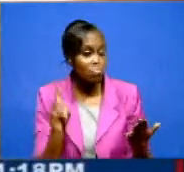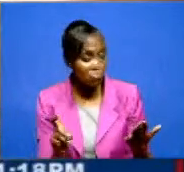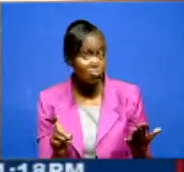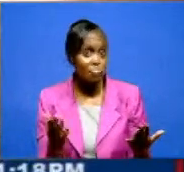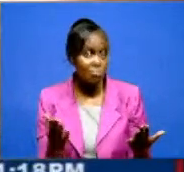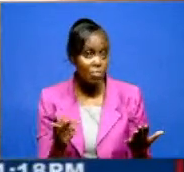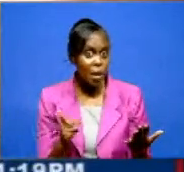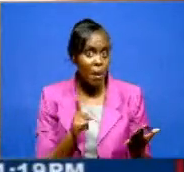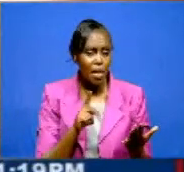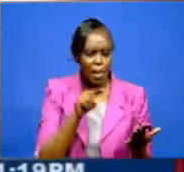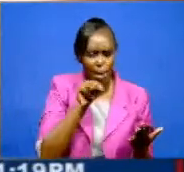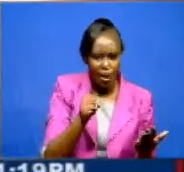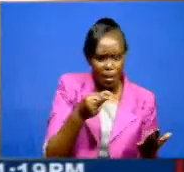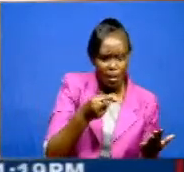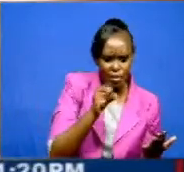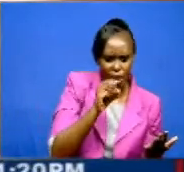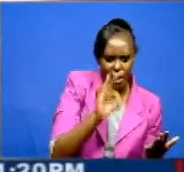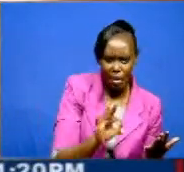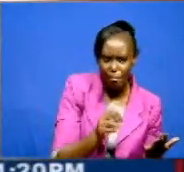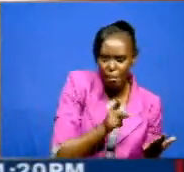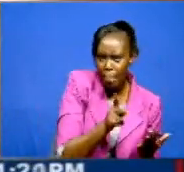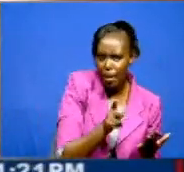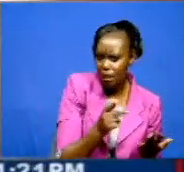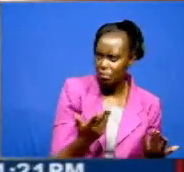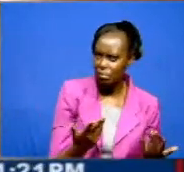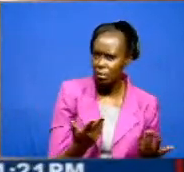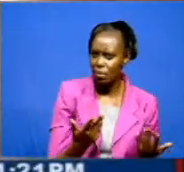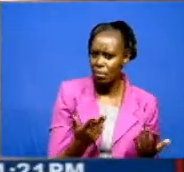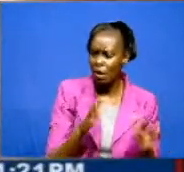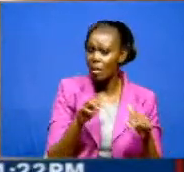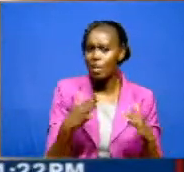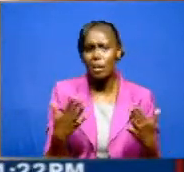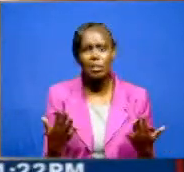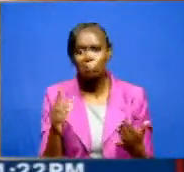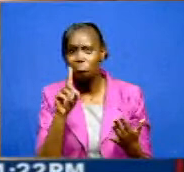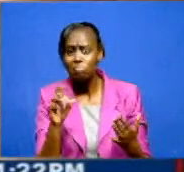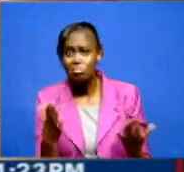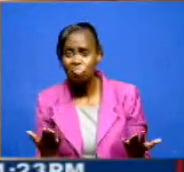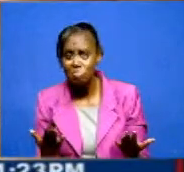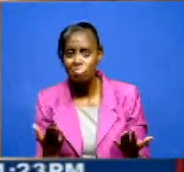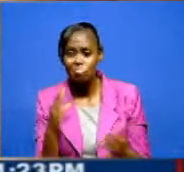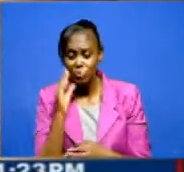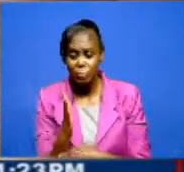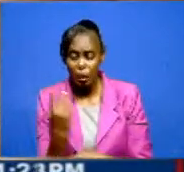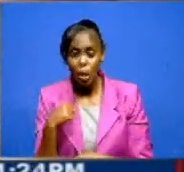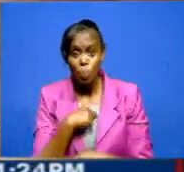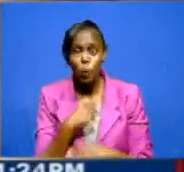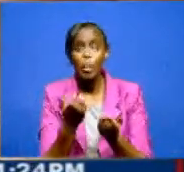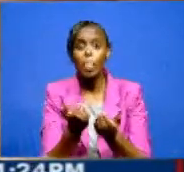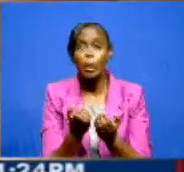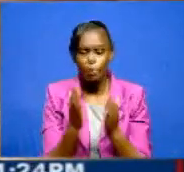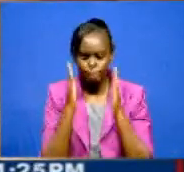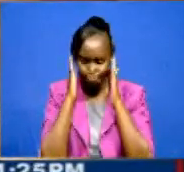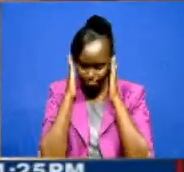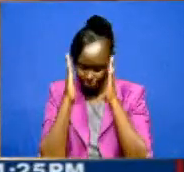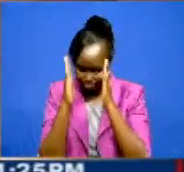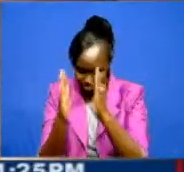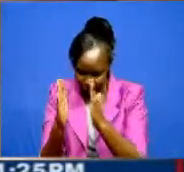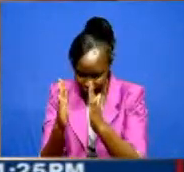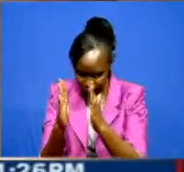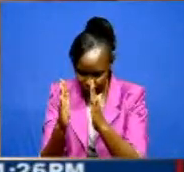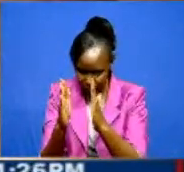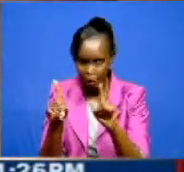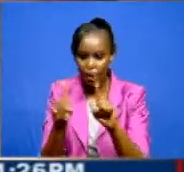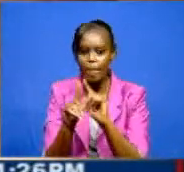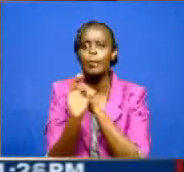paying NHIF, what do you think is going to agriculture? Mr. Speaker, we need to be focused as